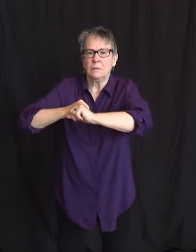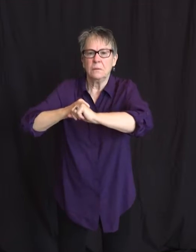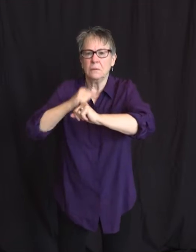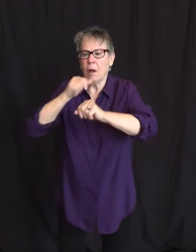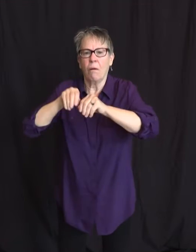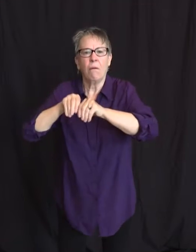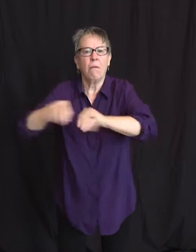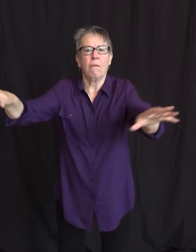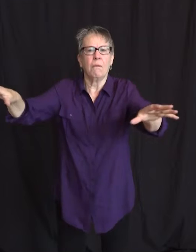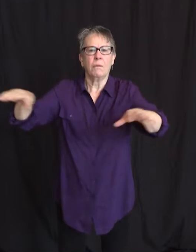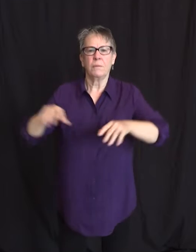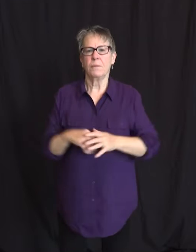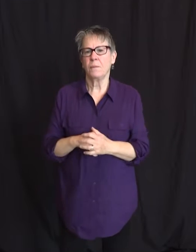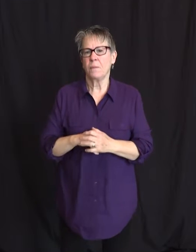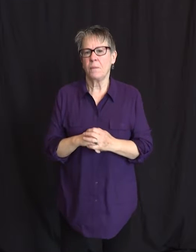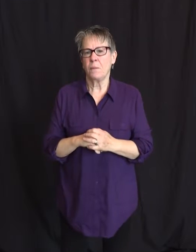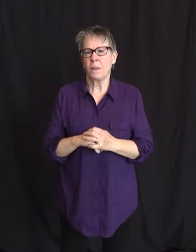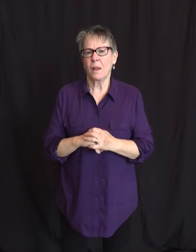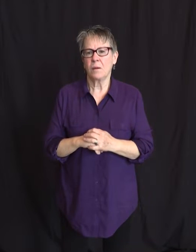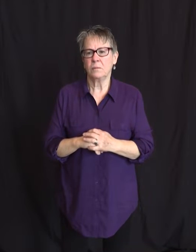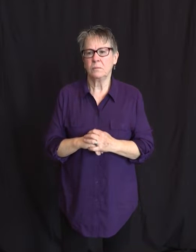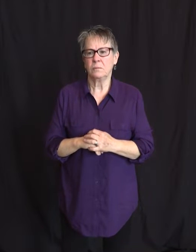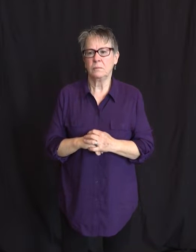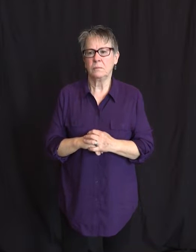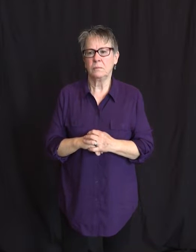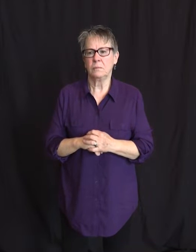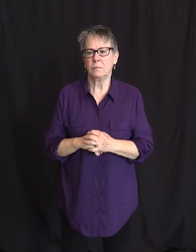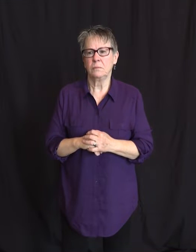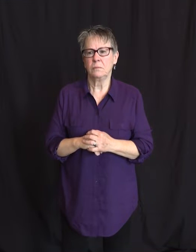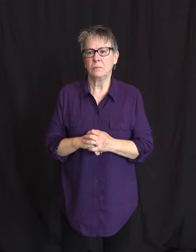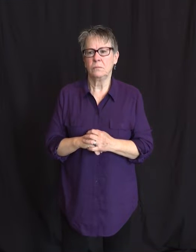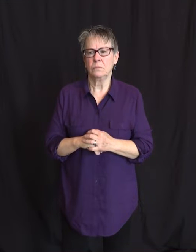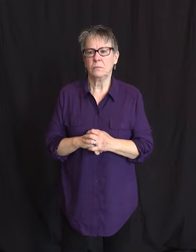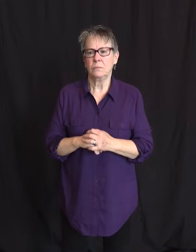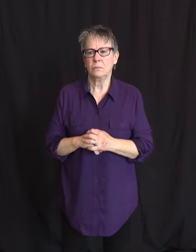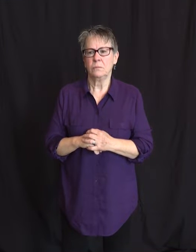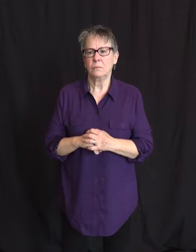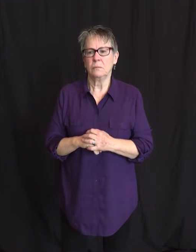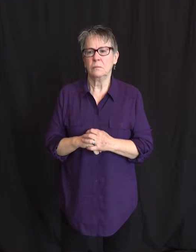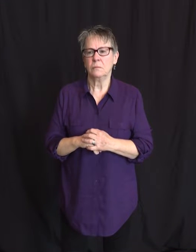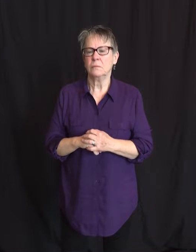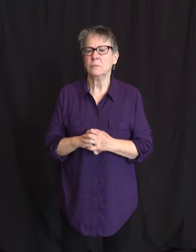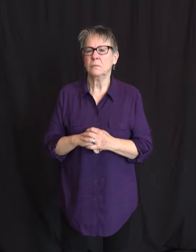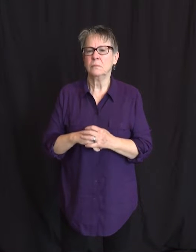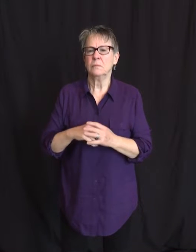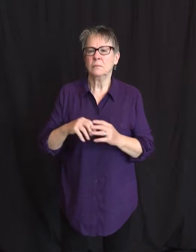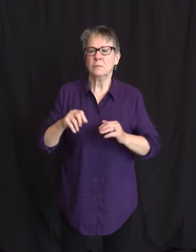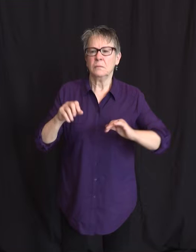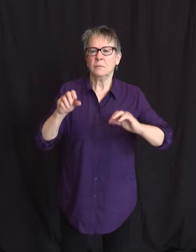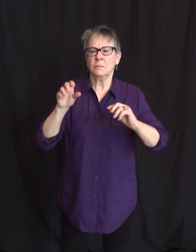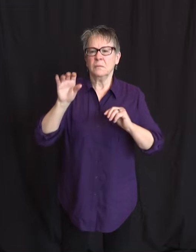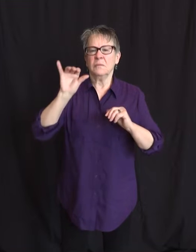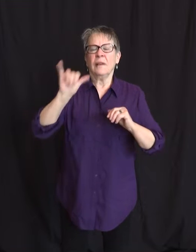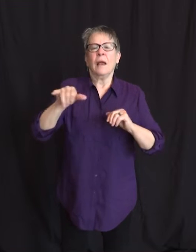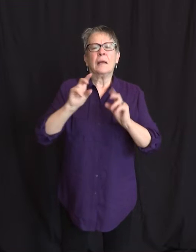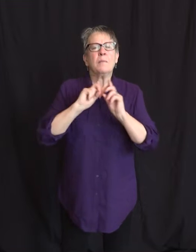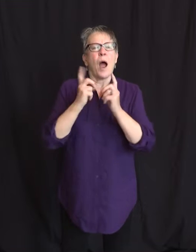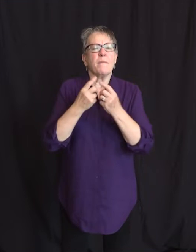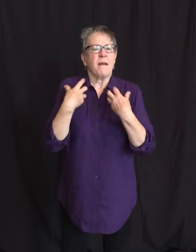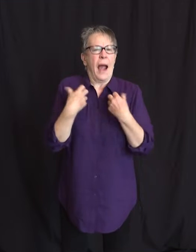done amazing work throughout this emergency. And backstopping all of this will be our Department of Health and its